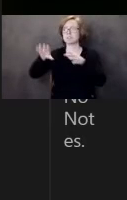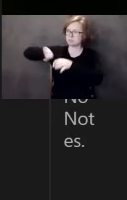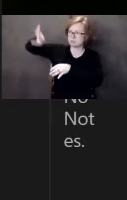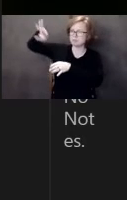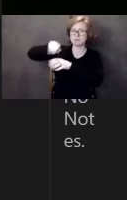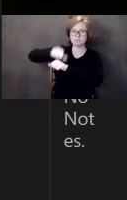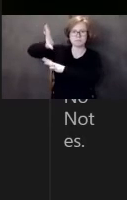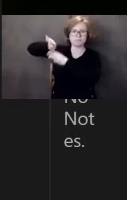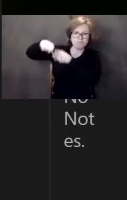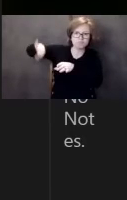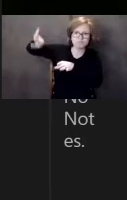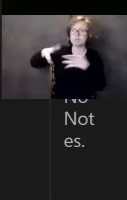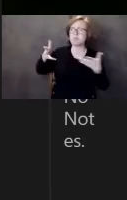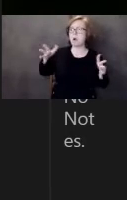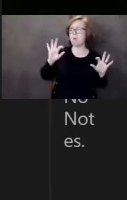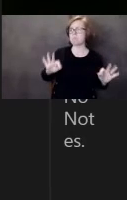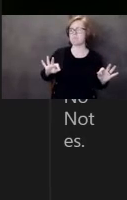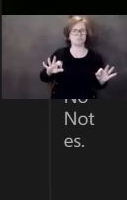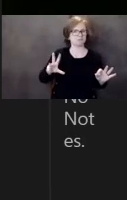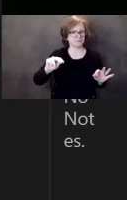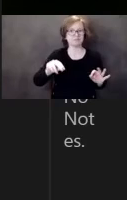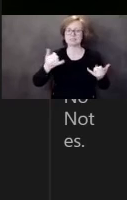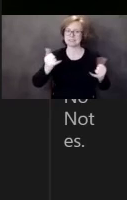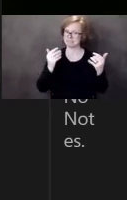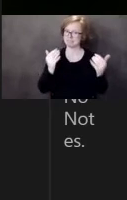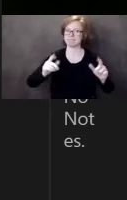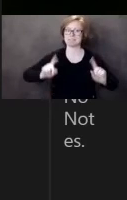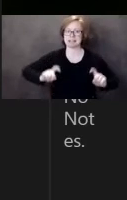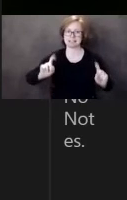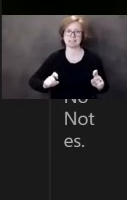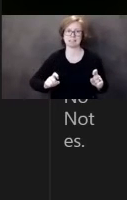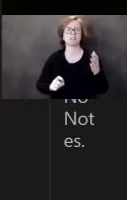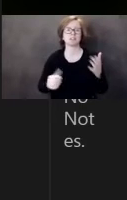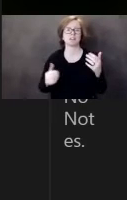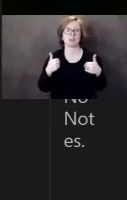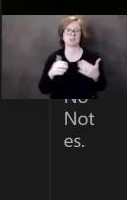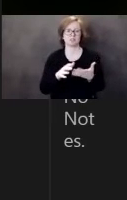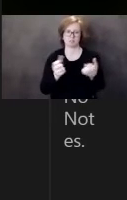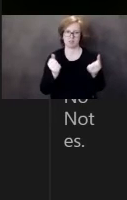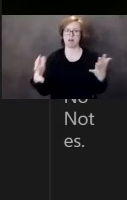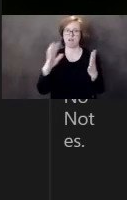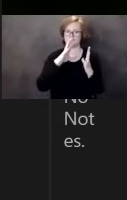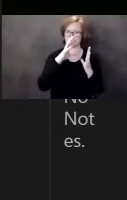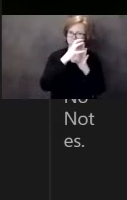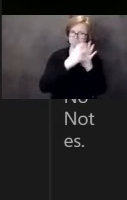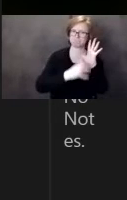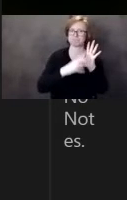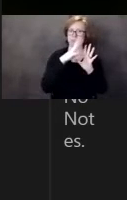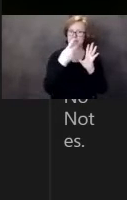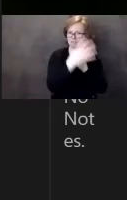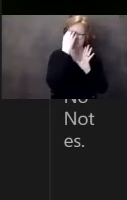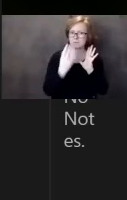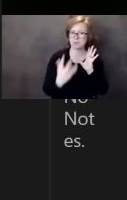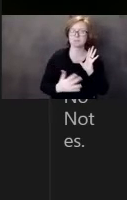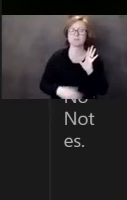your own location. So there's a lot of information in this table. Let me try to go through it nice and piecewise. I'm telling you that most